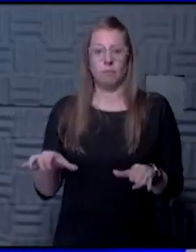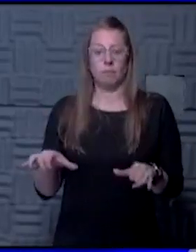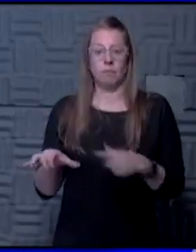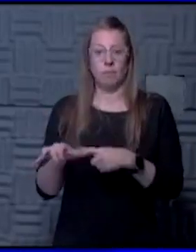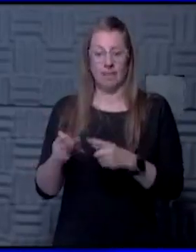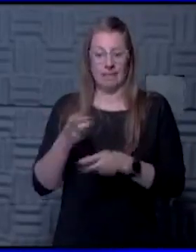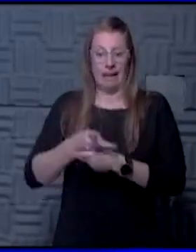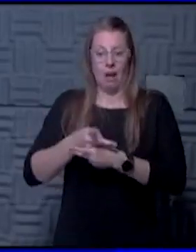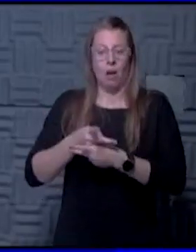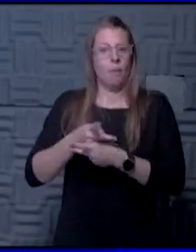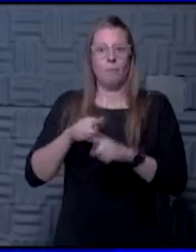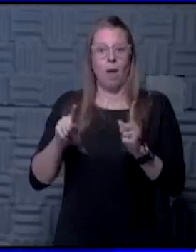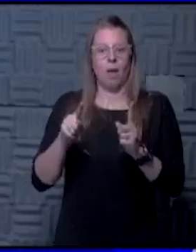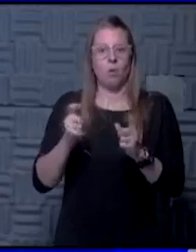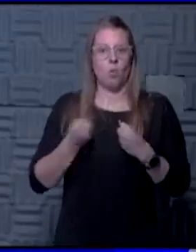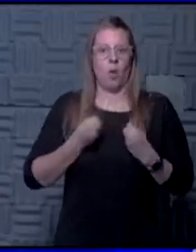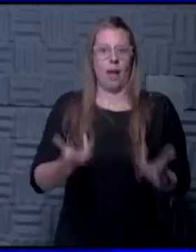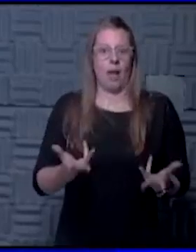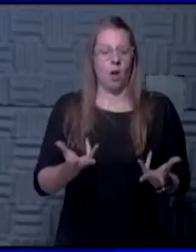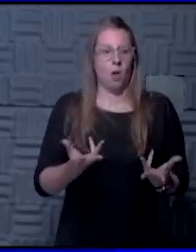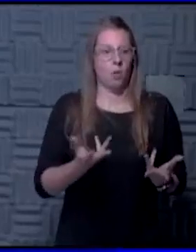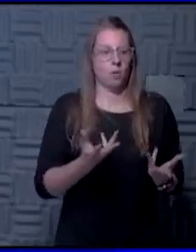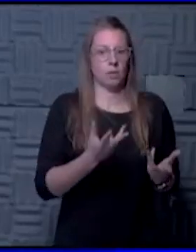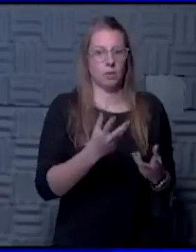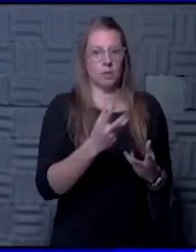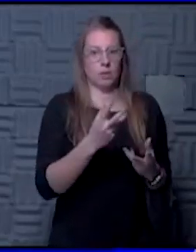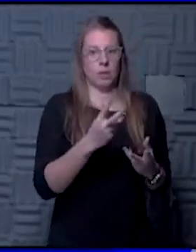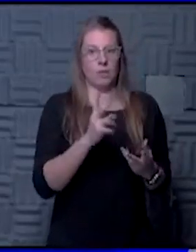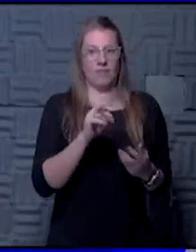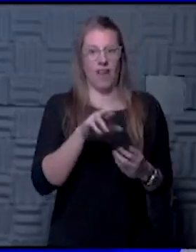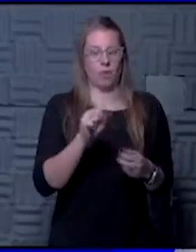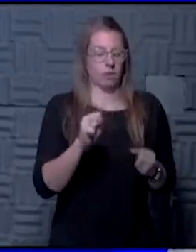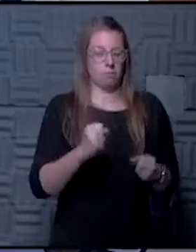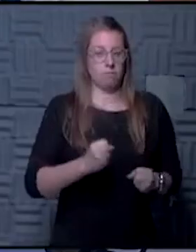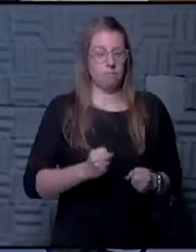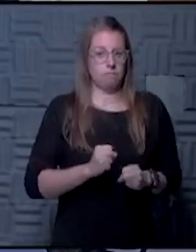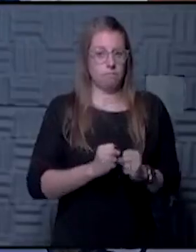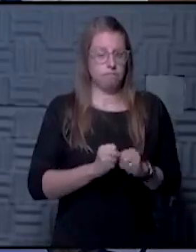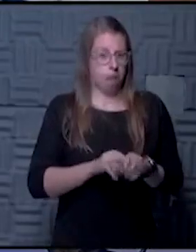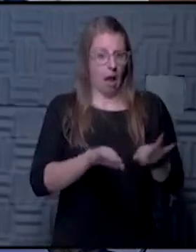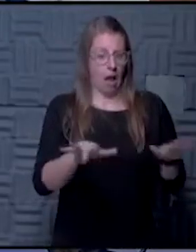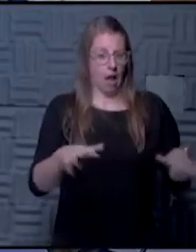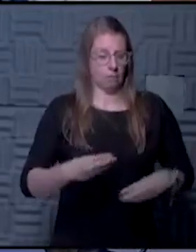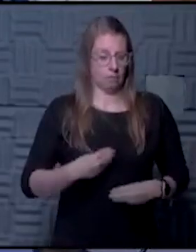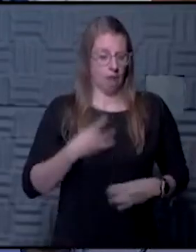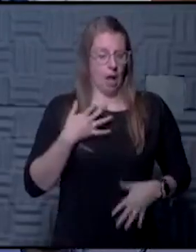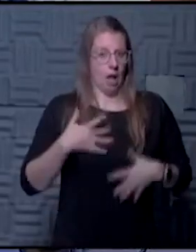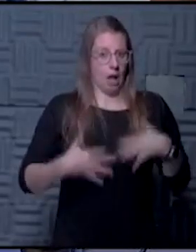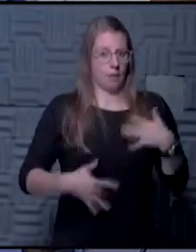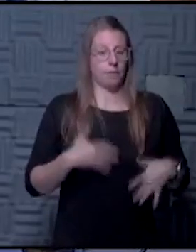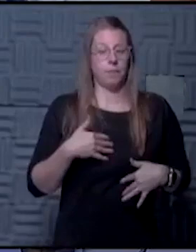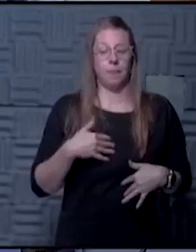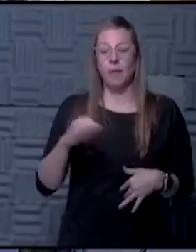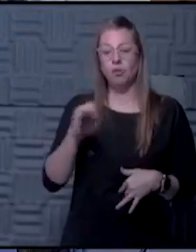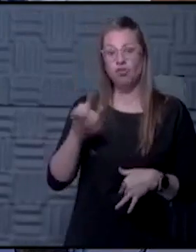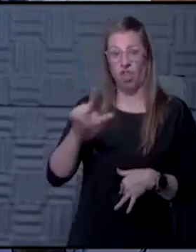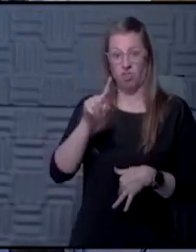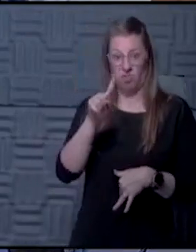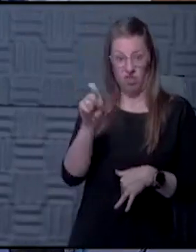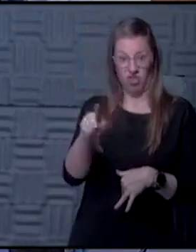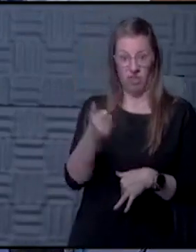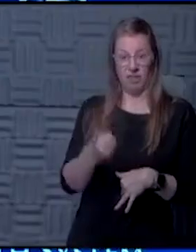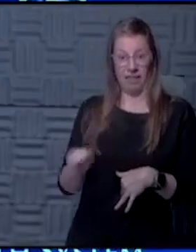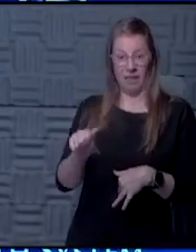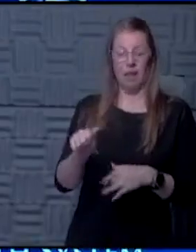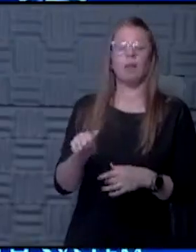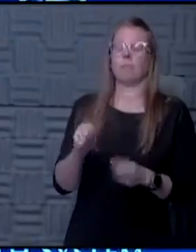out of control and your cytokine storm that people have heard about as well. So. Jill, let's see what questions we have. We have lots of